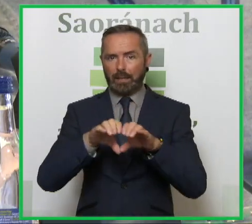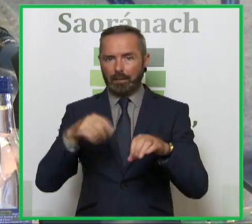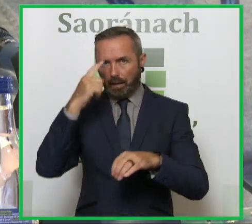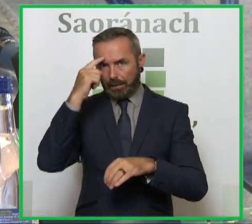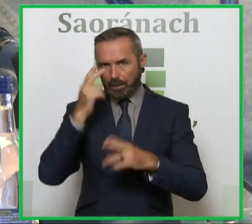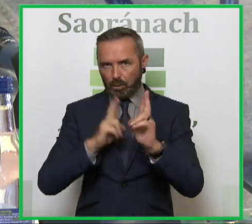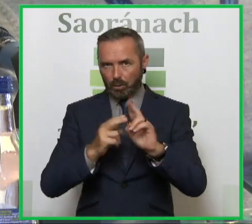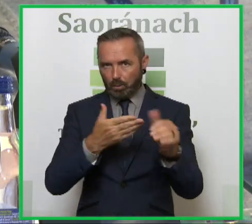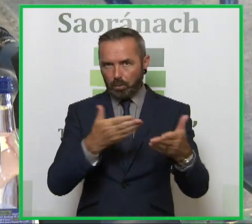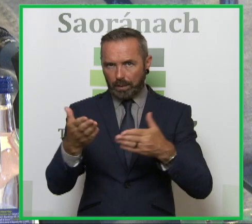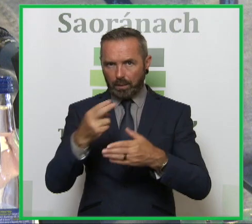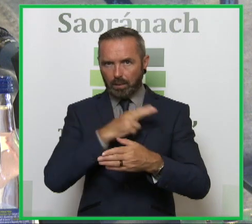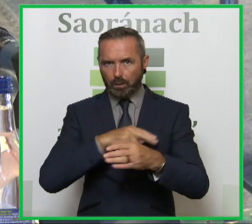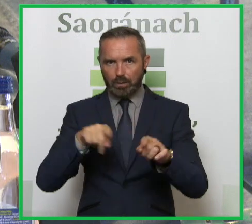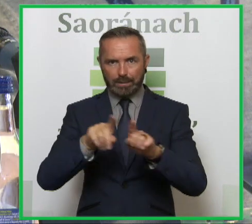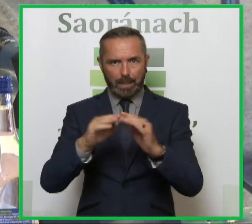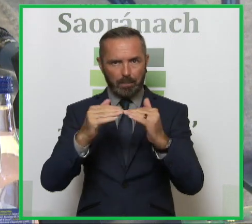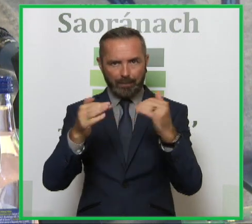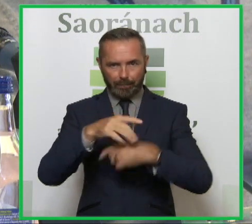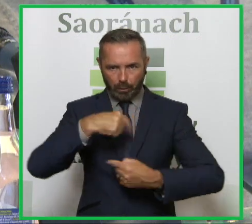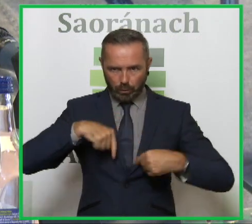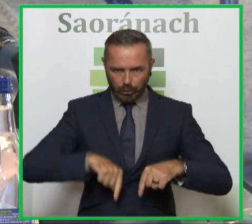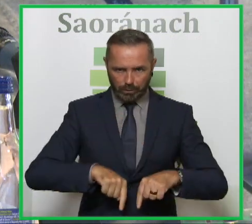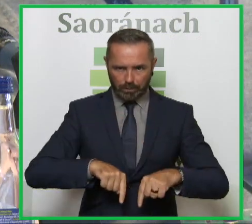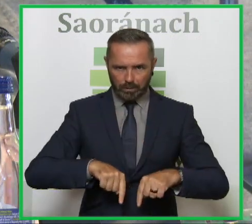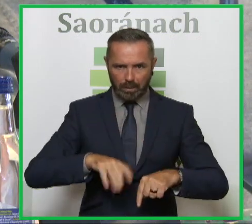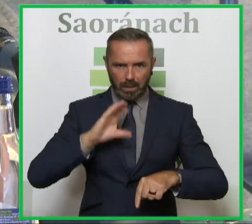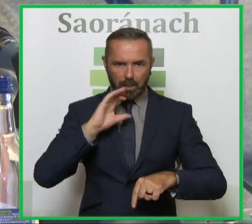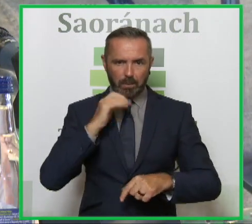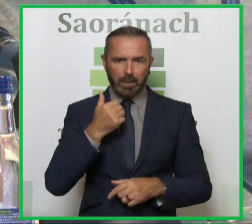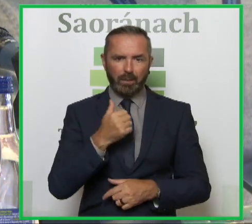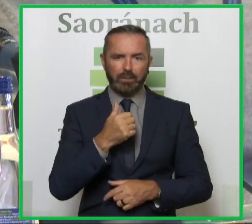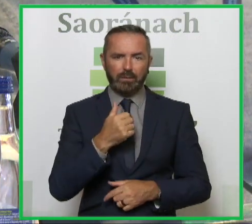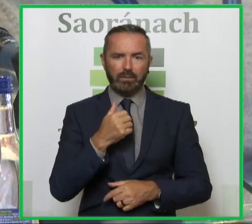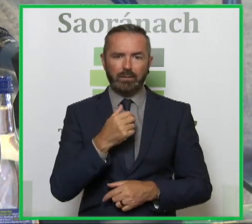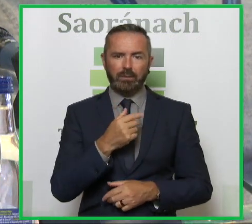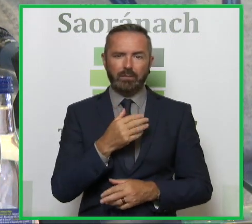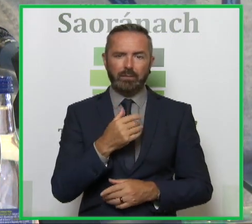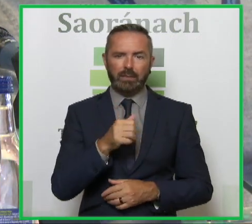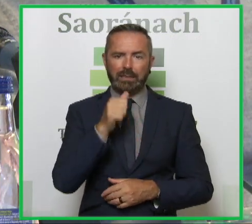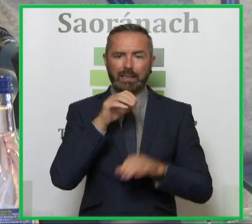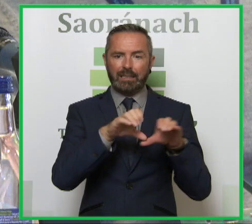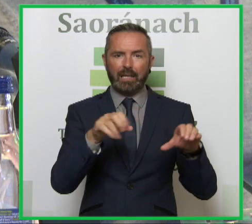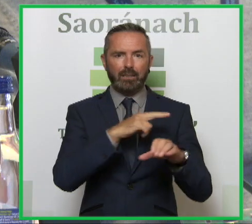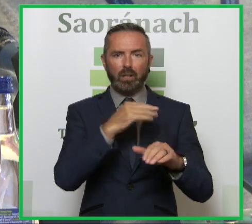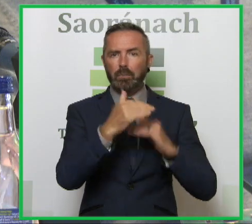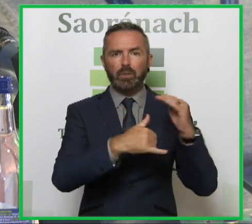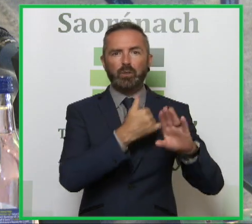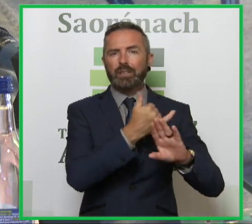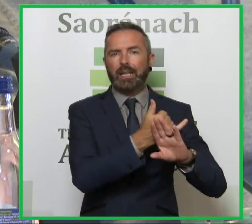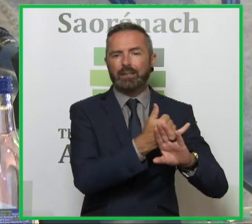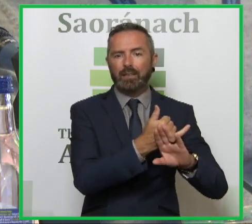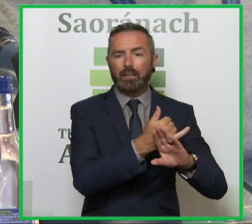it not to the level where they brought it for us, because they're not at the mature age to learn about it. They're at a mature age to